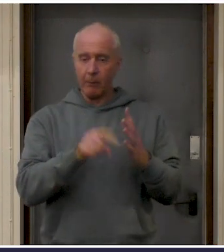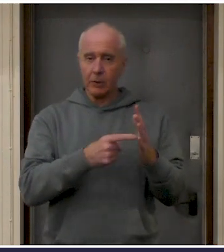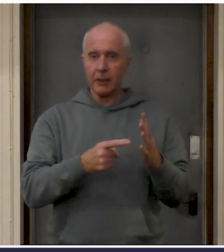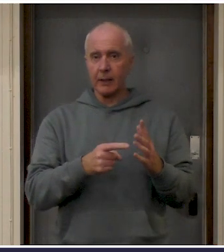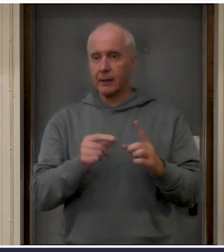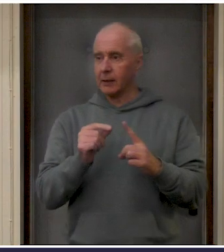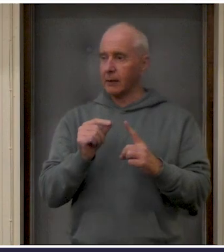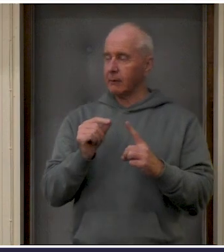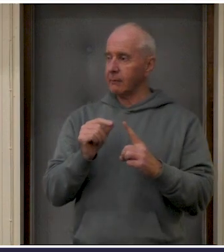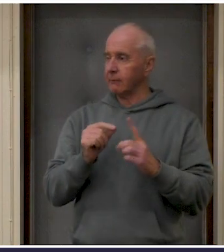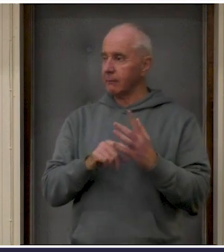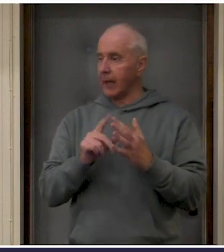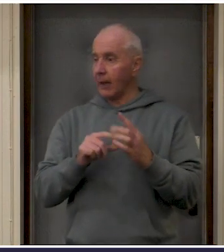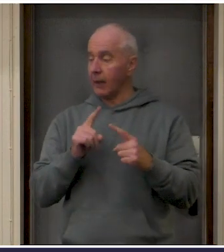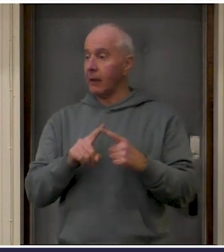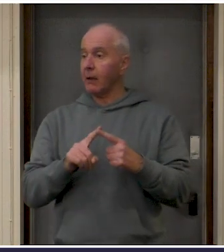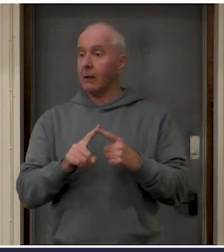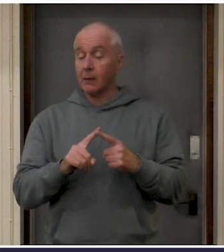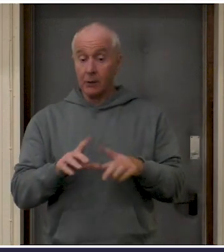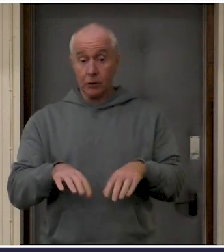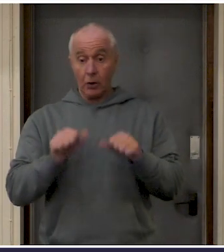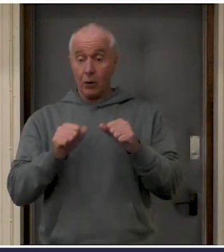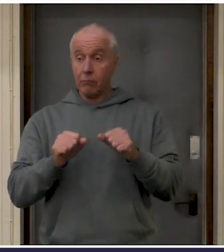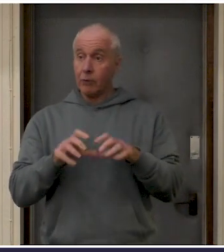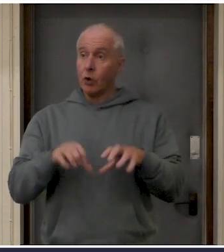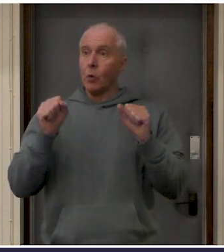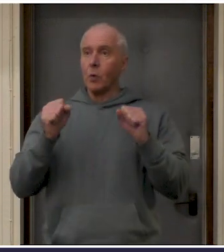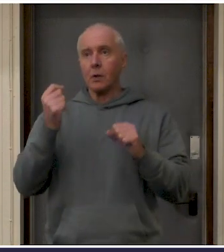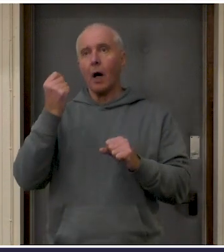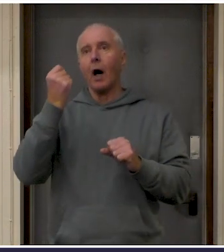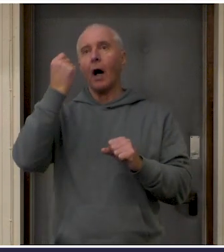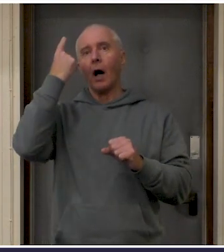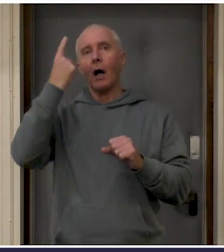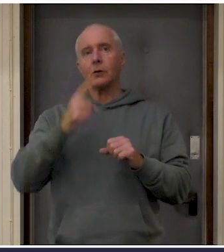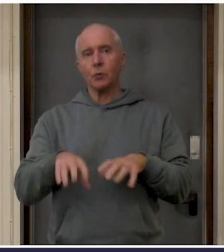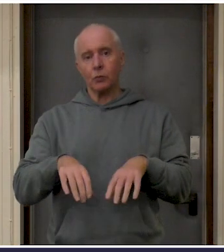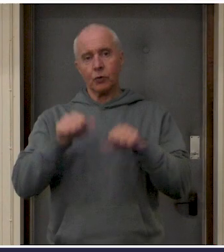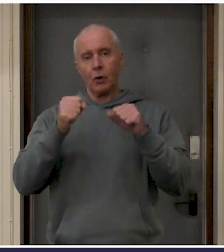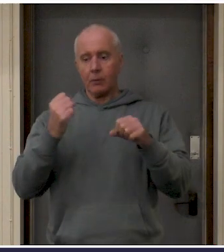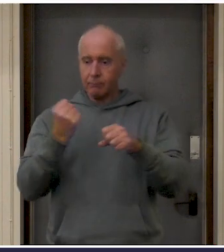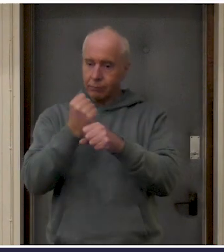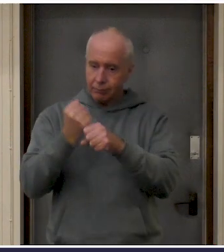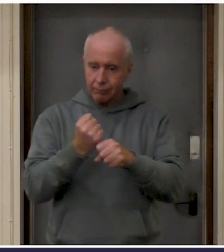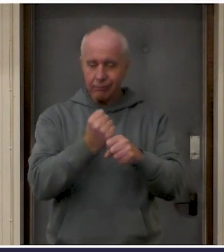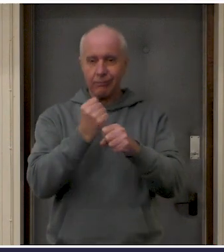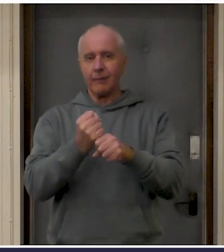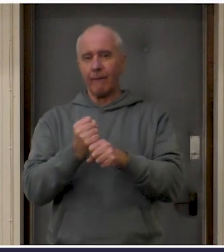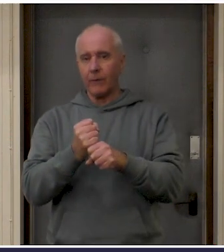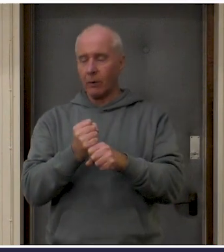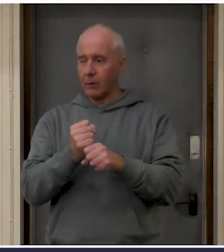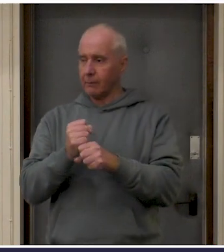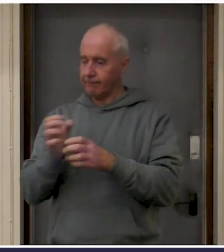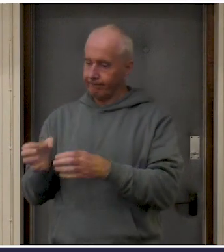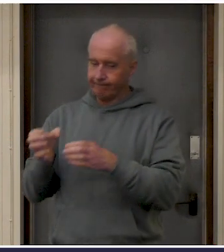this year, in fact last month, kicked off a huge initiative to go and put that into production for portable nuclear